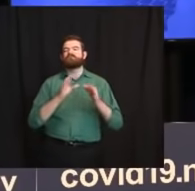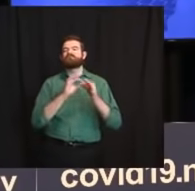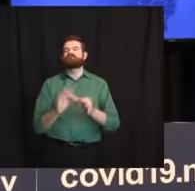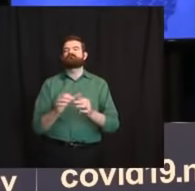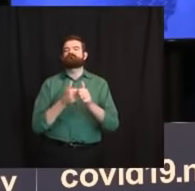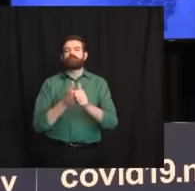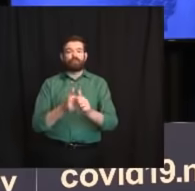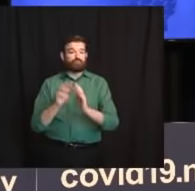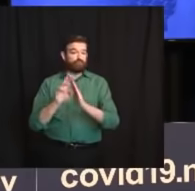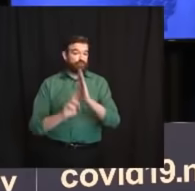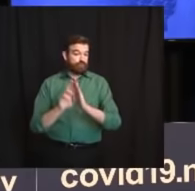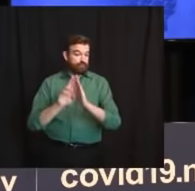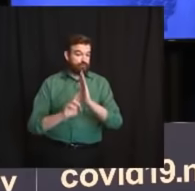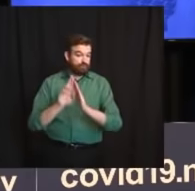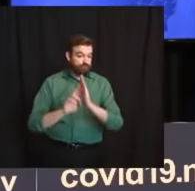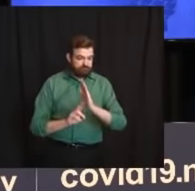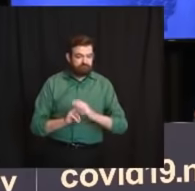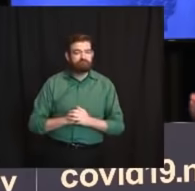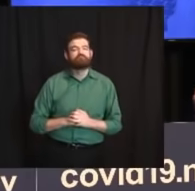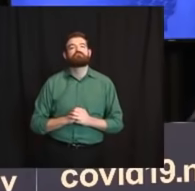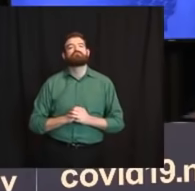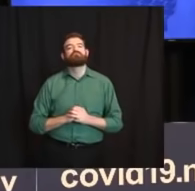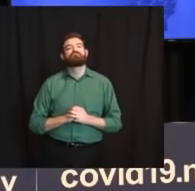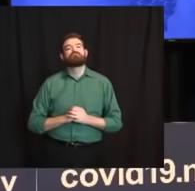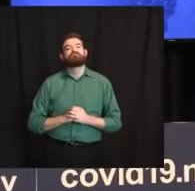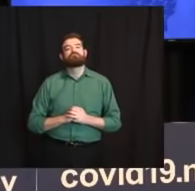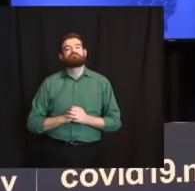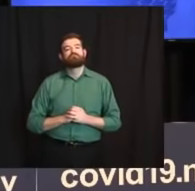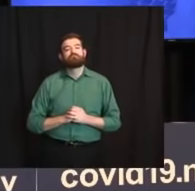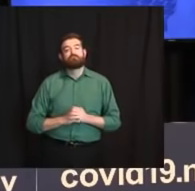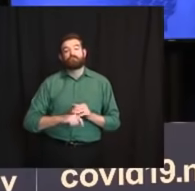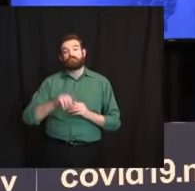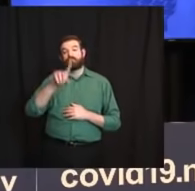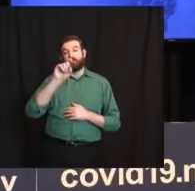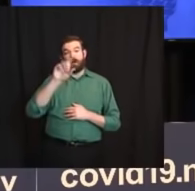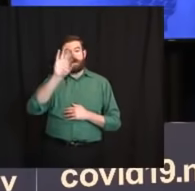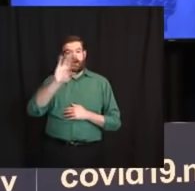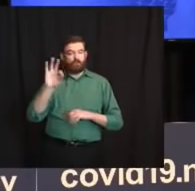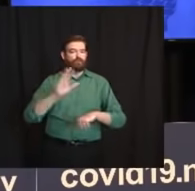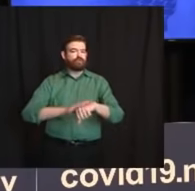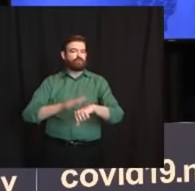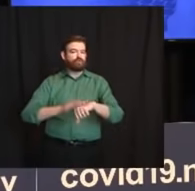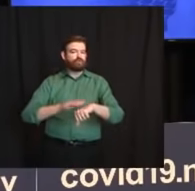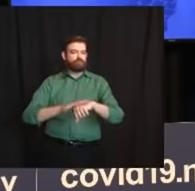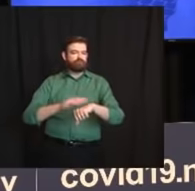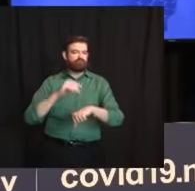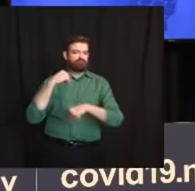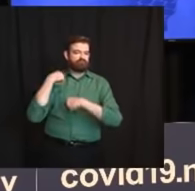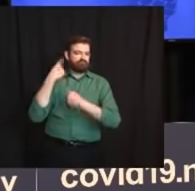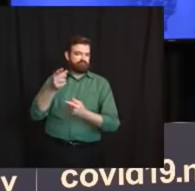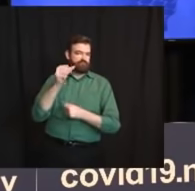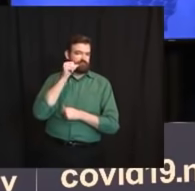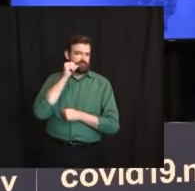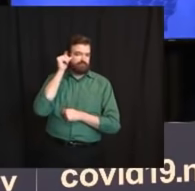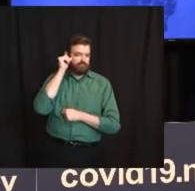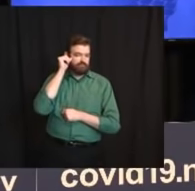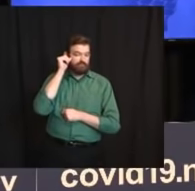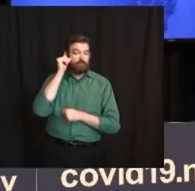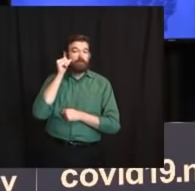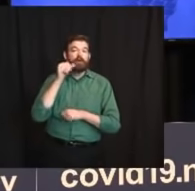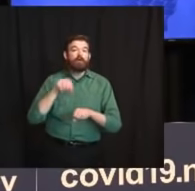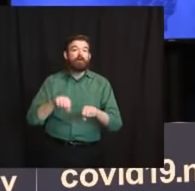and sisters issued 199 warnings last night and did not have to issue any EO violations or close any